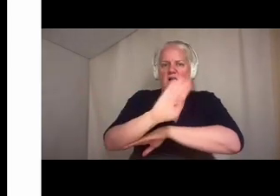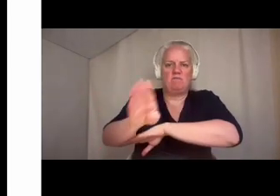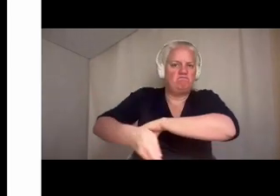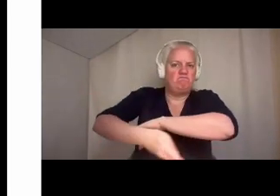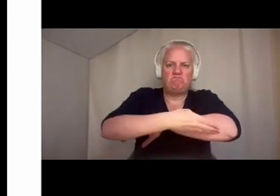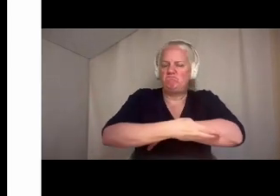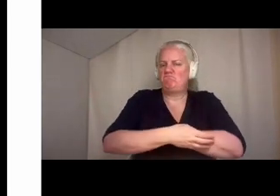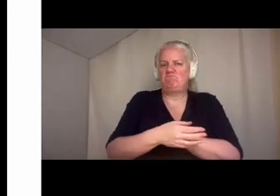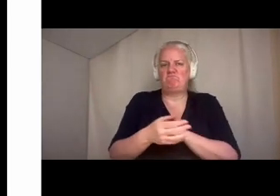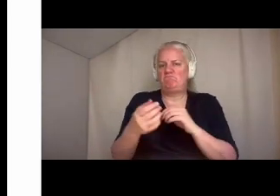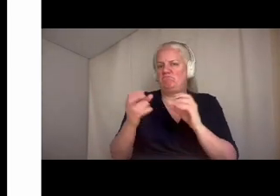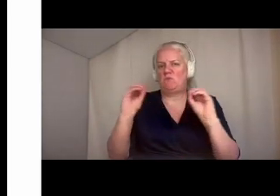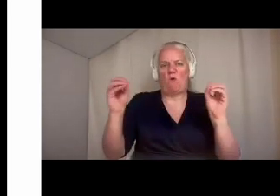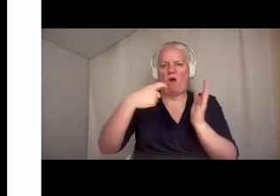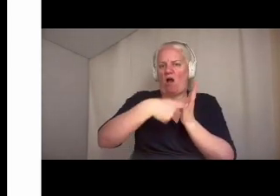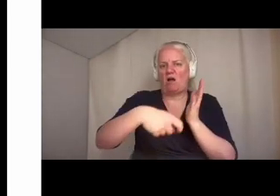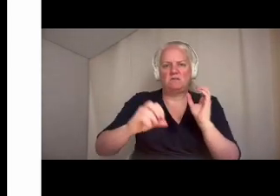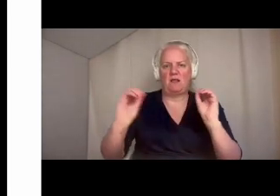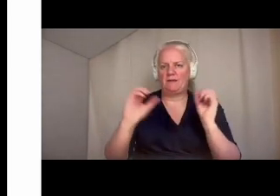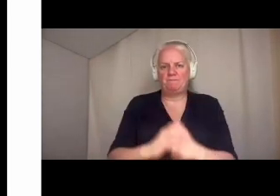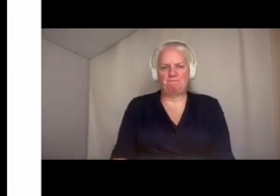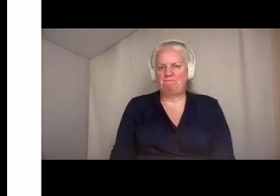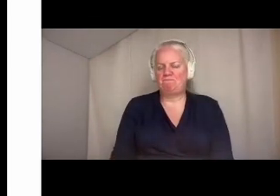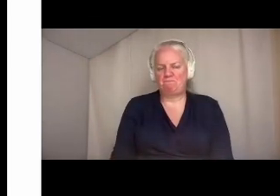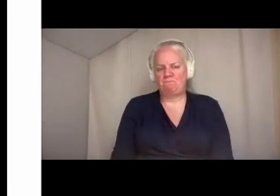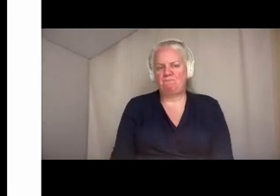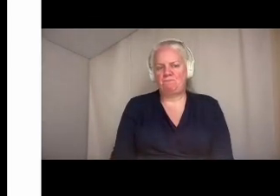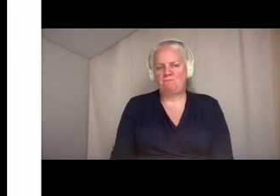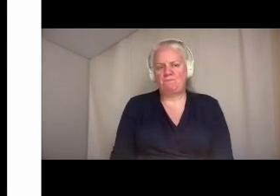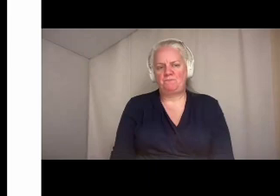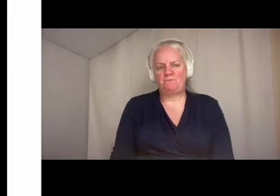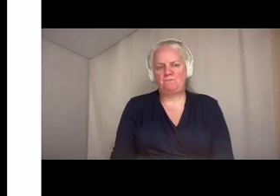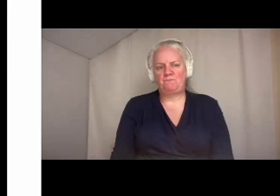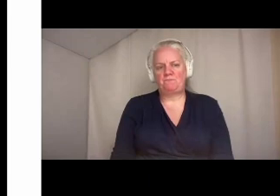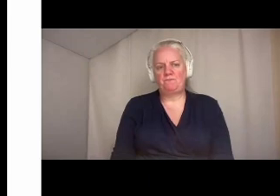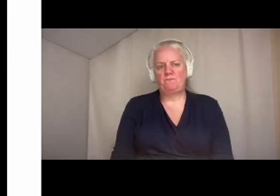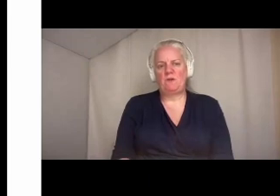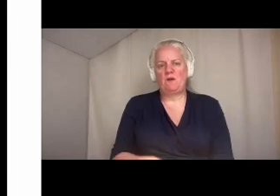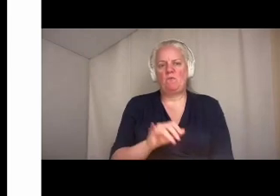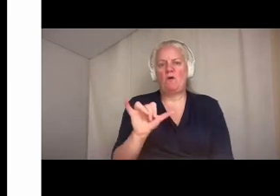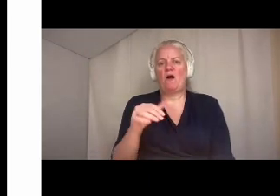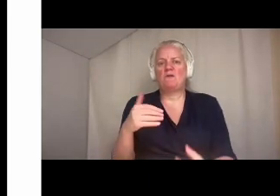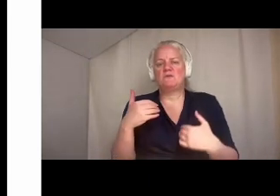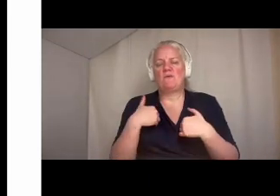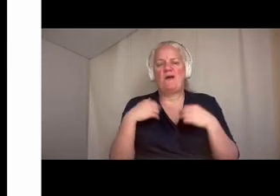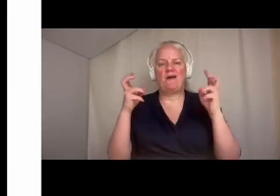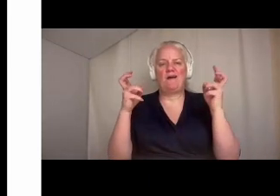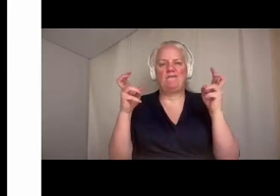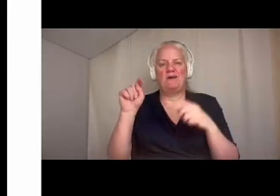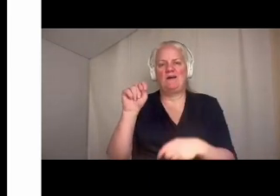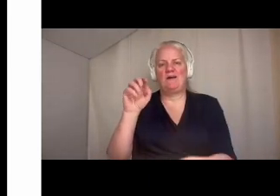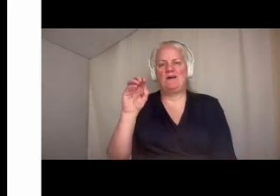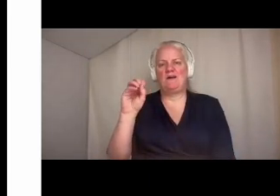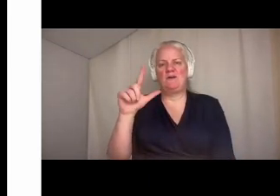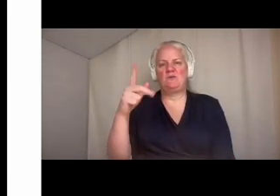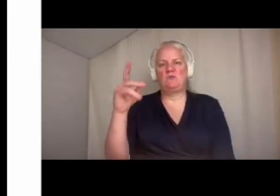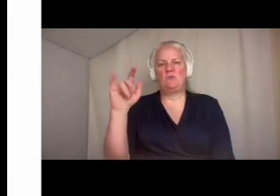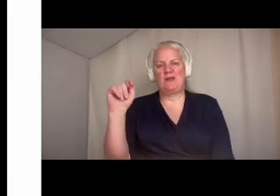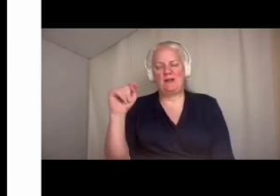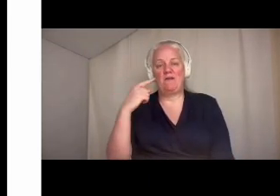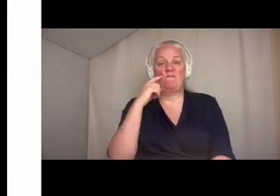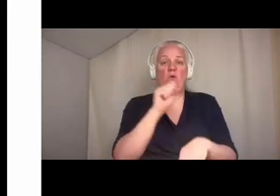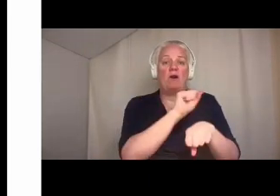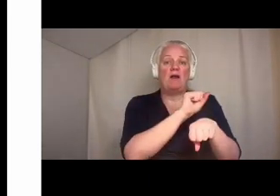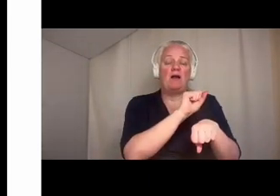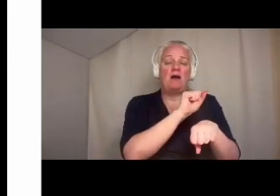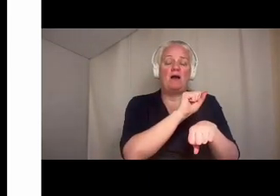no cost to you. We also have toolkits. We have an employer toolkit for